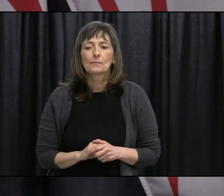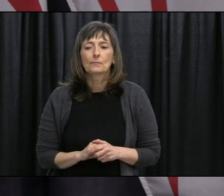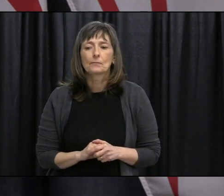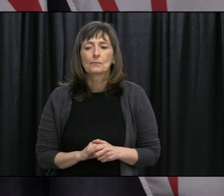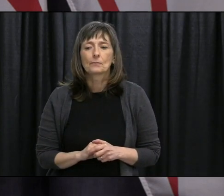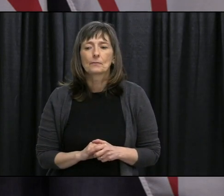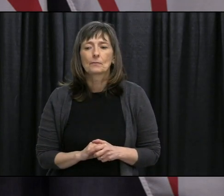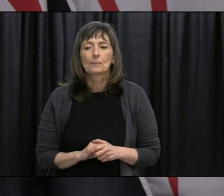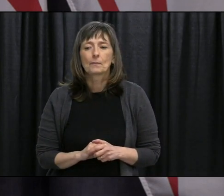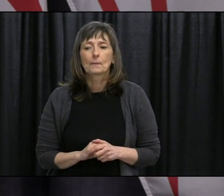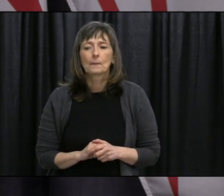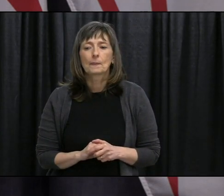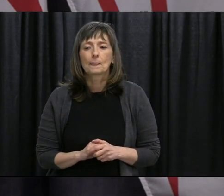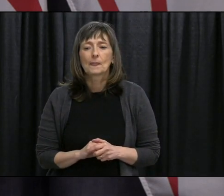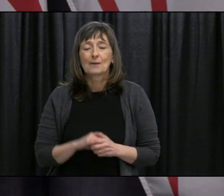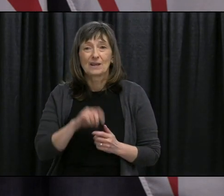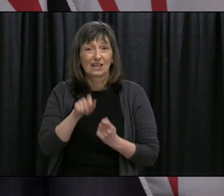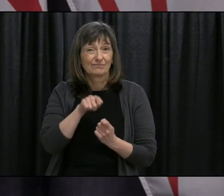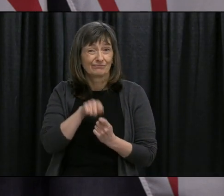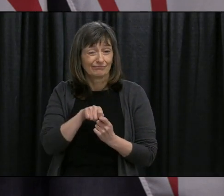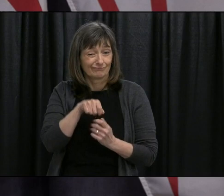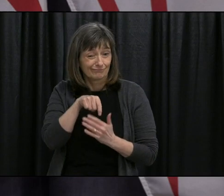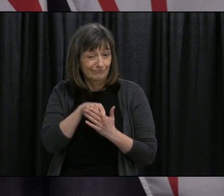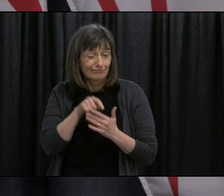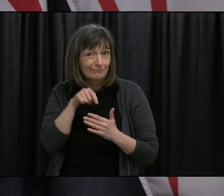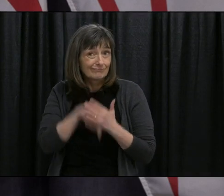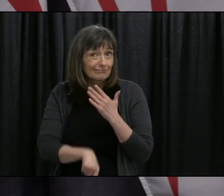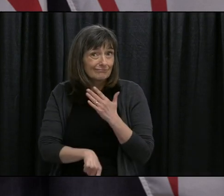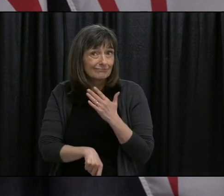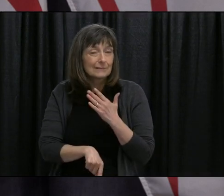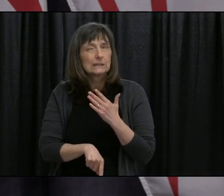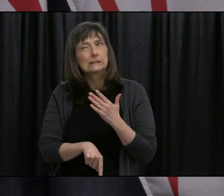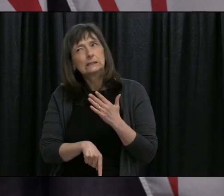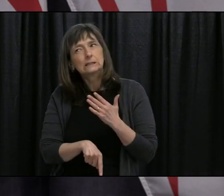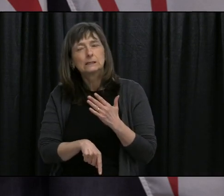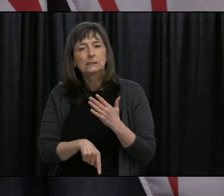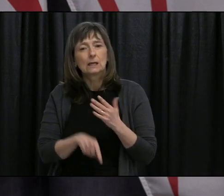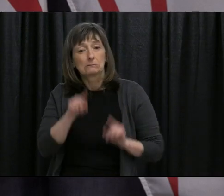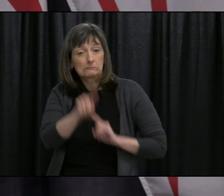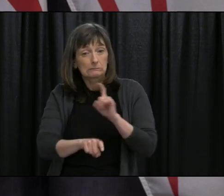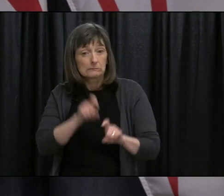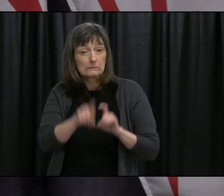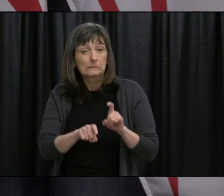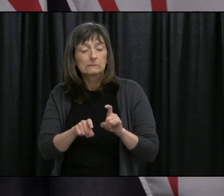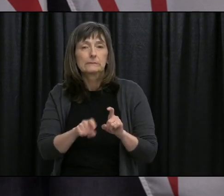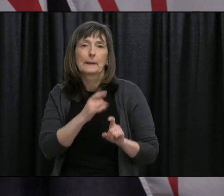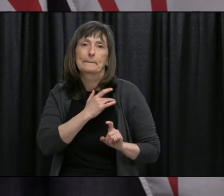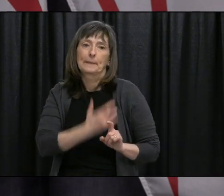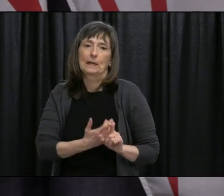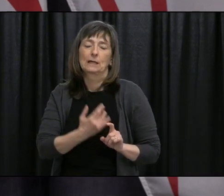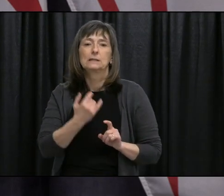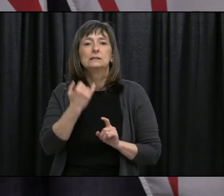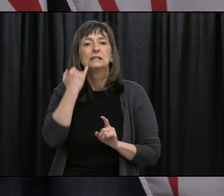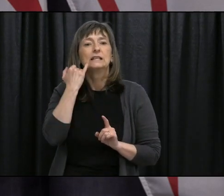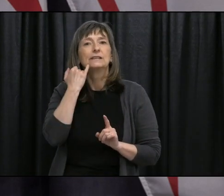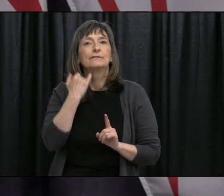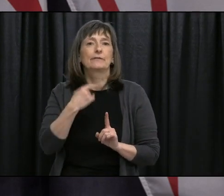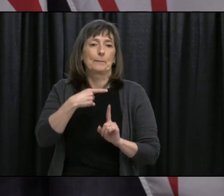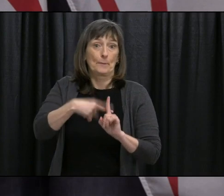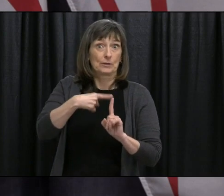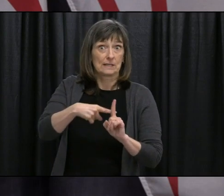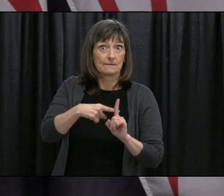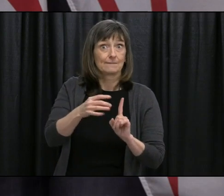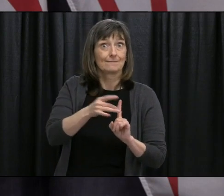to a more detailed breakdown, that's usually reserved for people who are cases or contacts of cases.